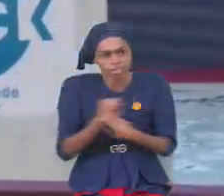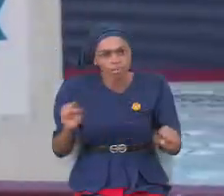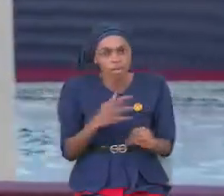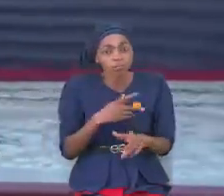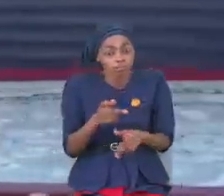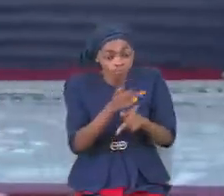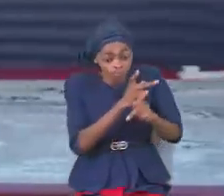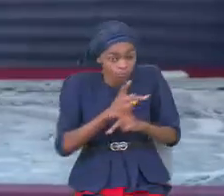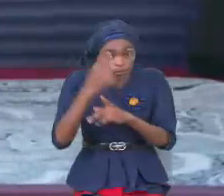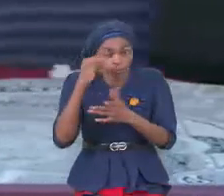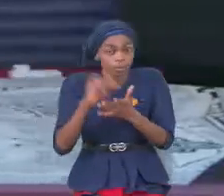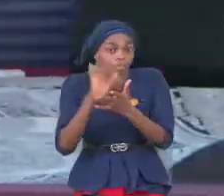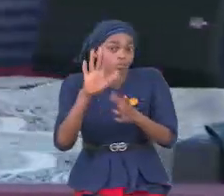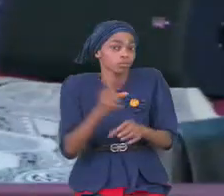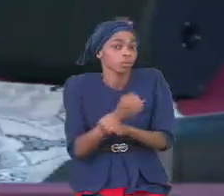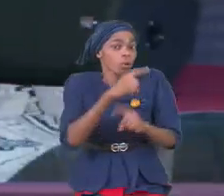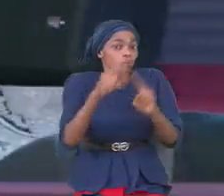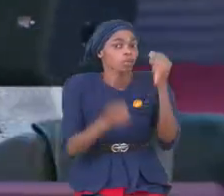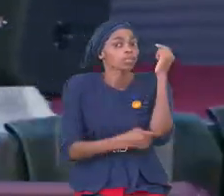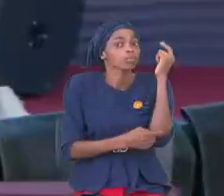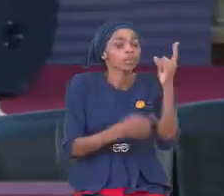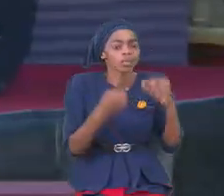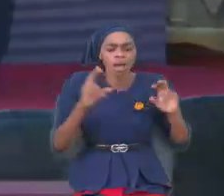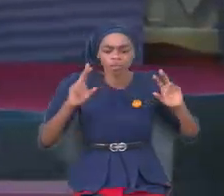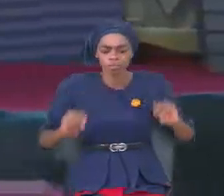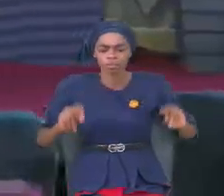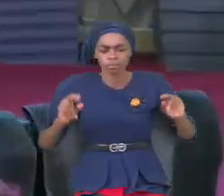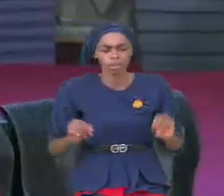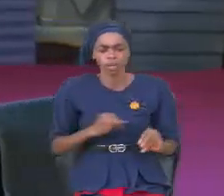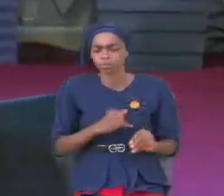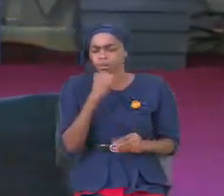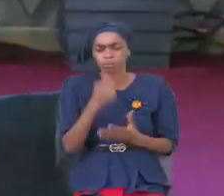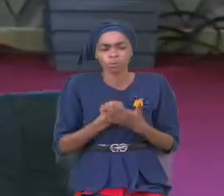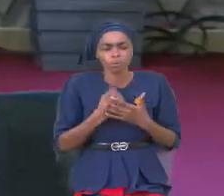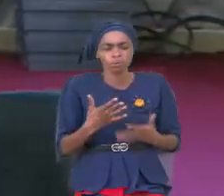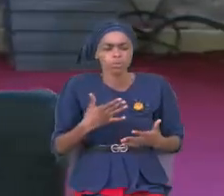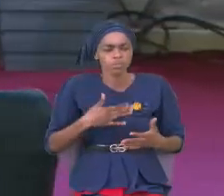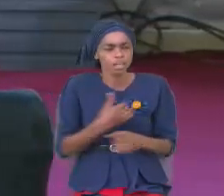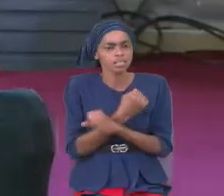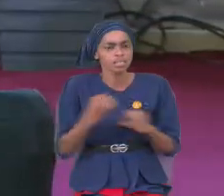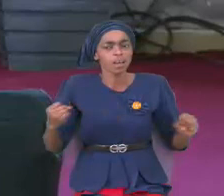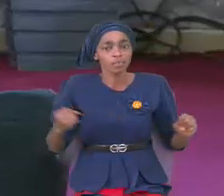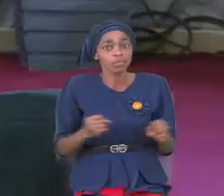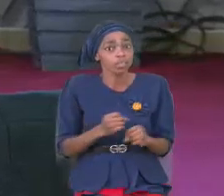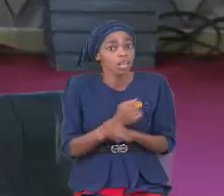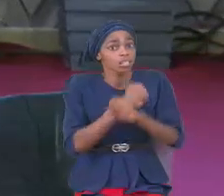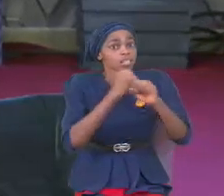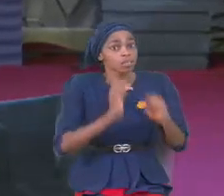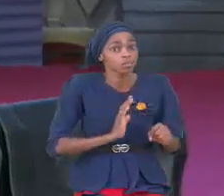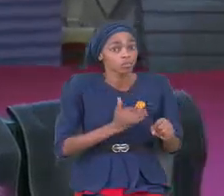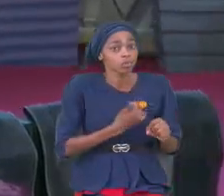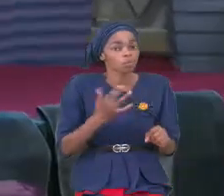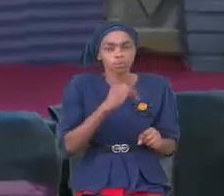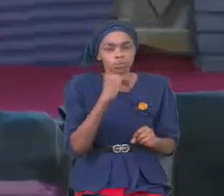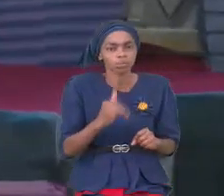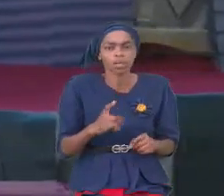no, a saved soul cannot do that. And when Satan comes to say, no, I'm not your servant, your slave anymore.